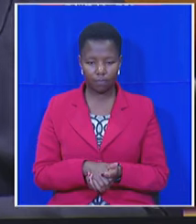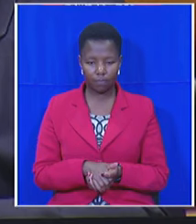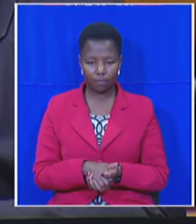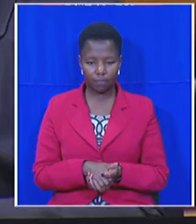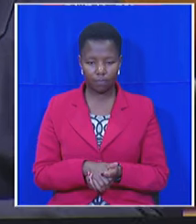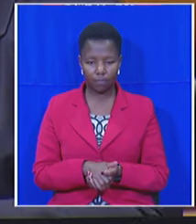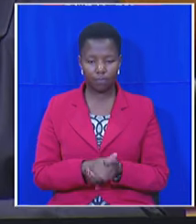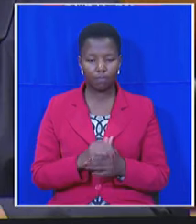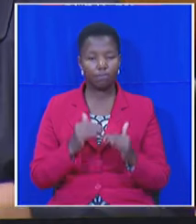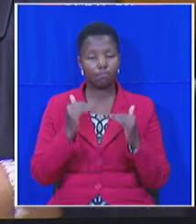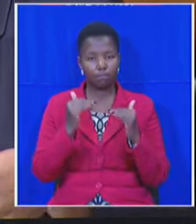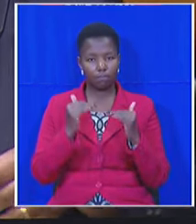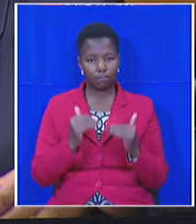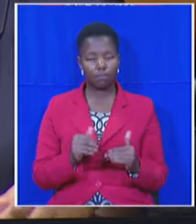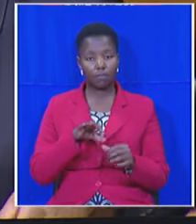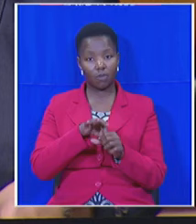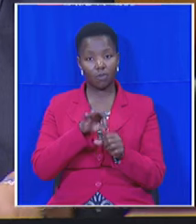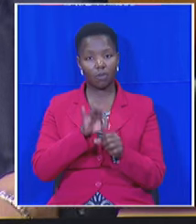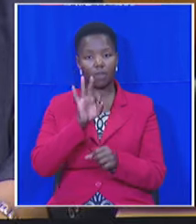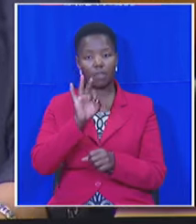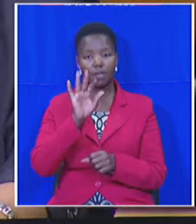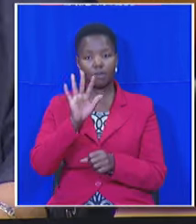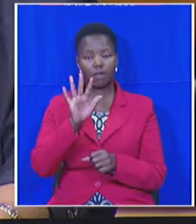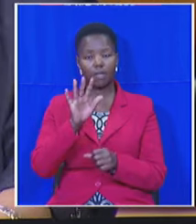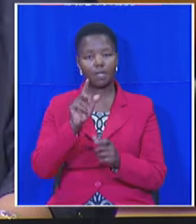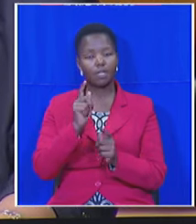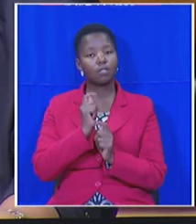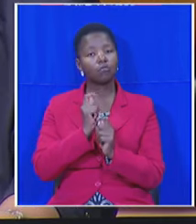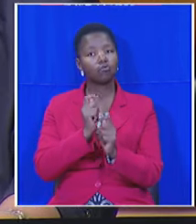I now put vote 35, Transport.